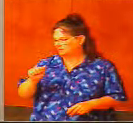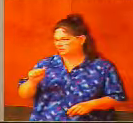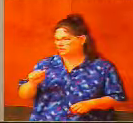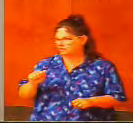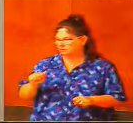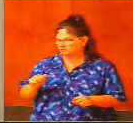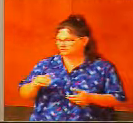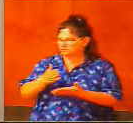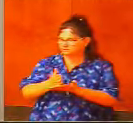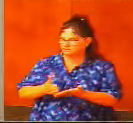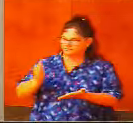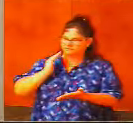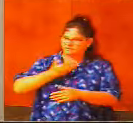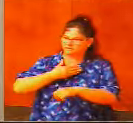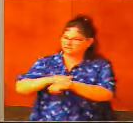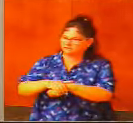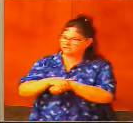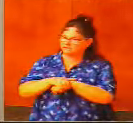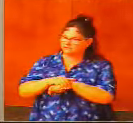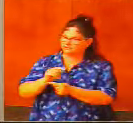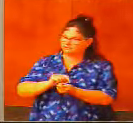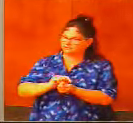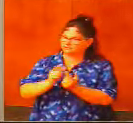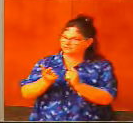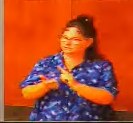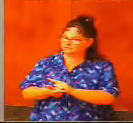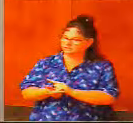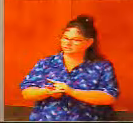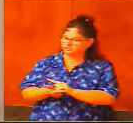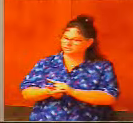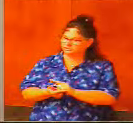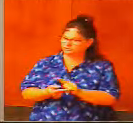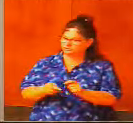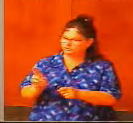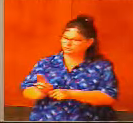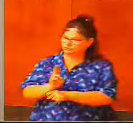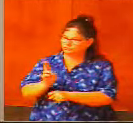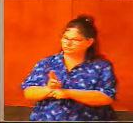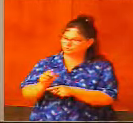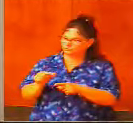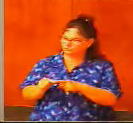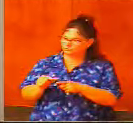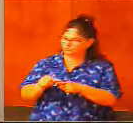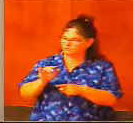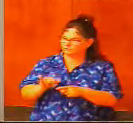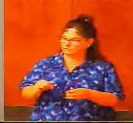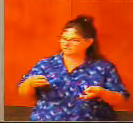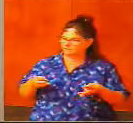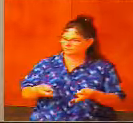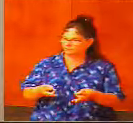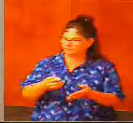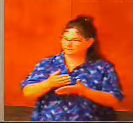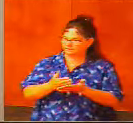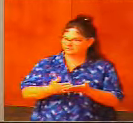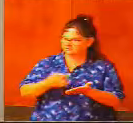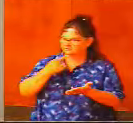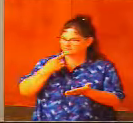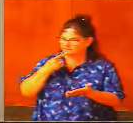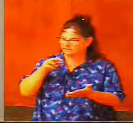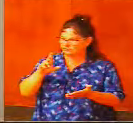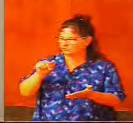In fact, some of our English translations render the term that way. Some read